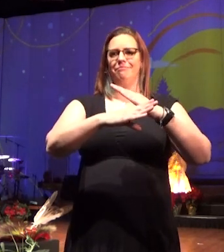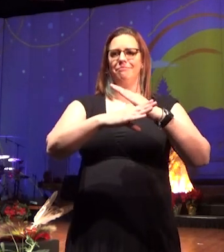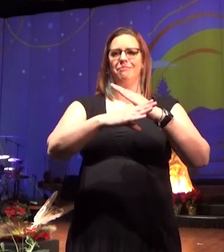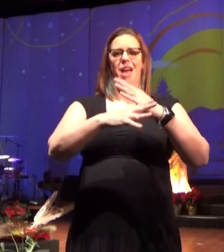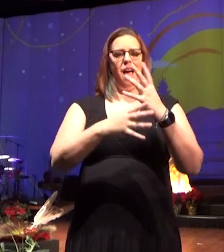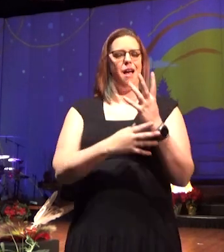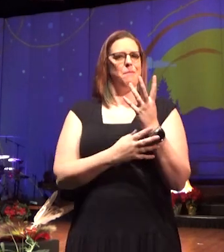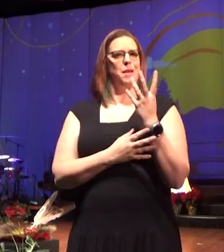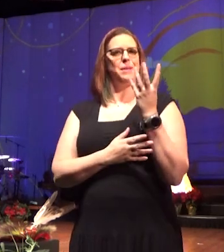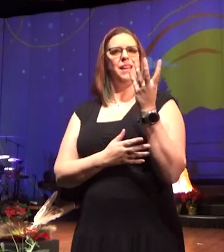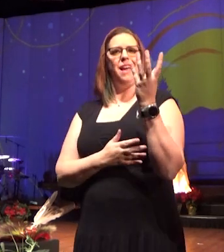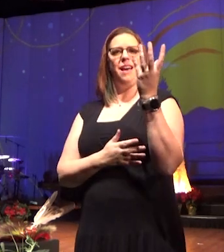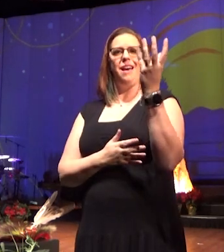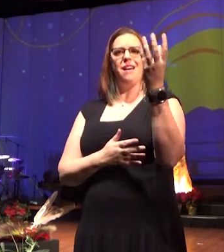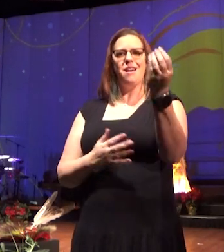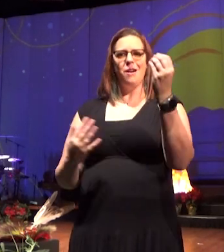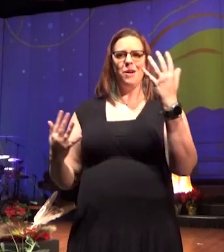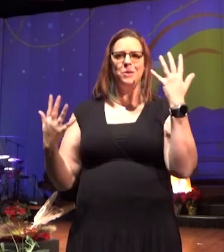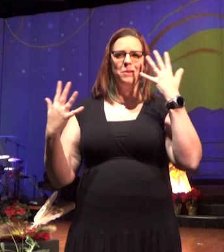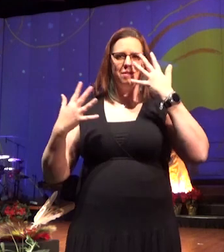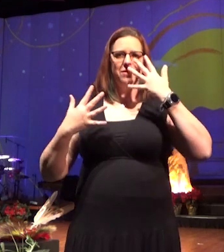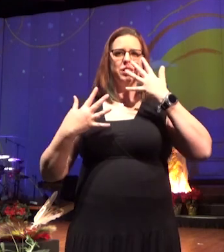face, coming out of the dark,